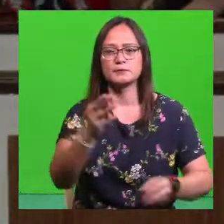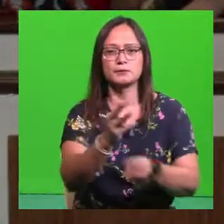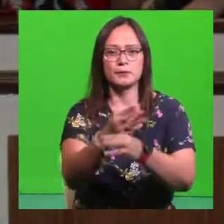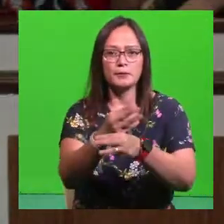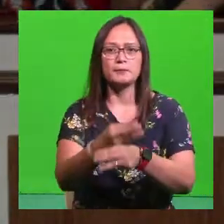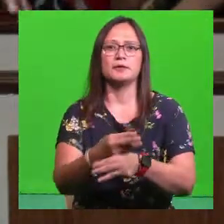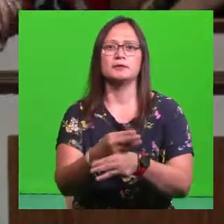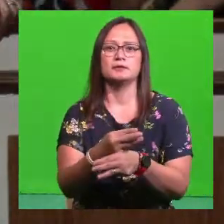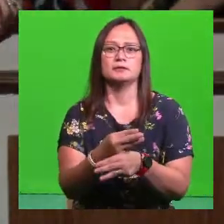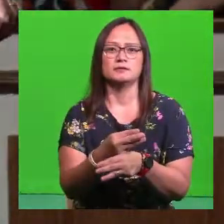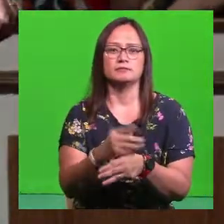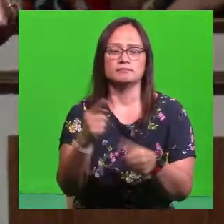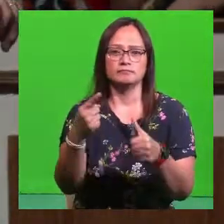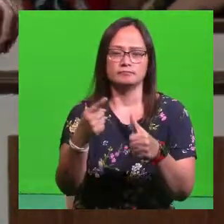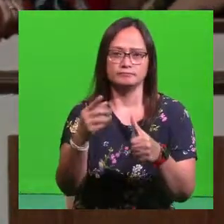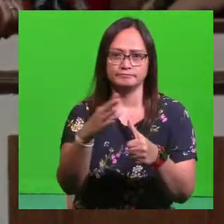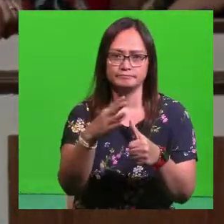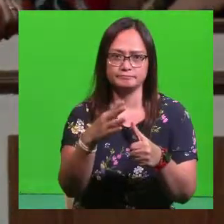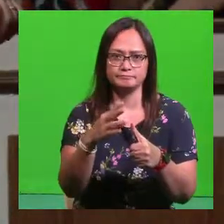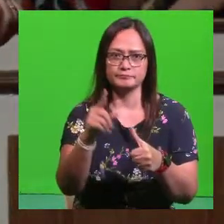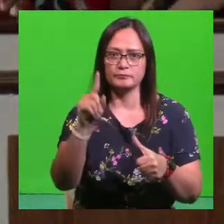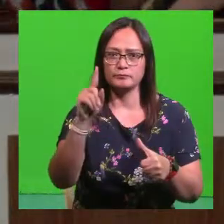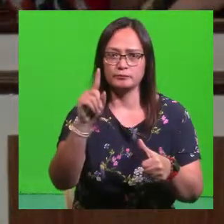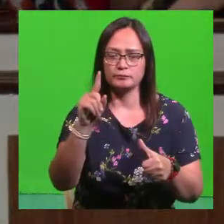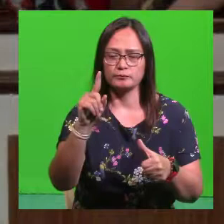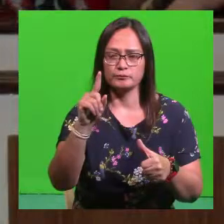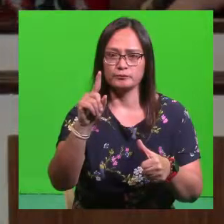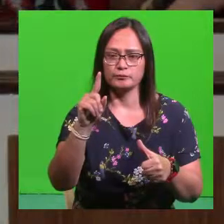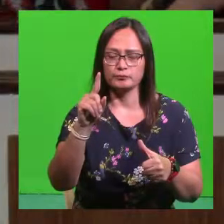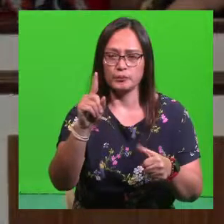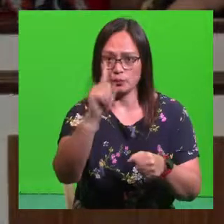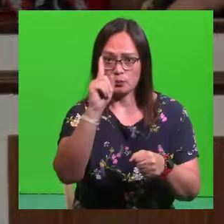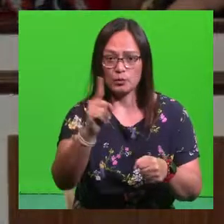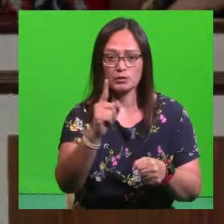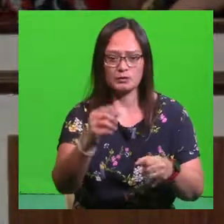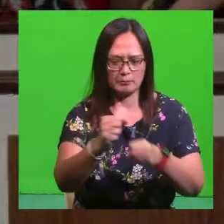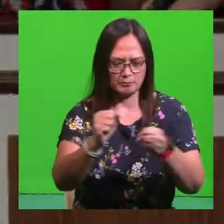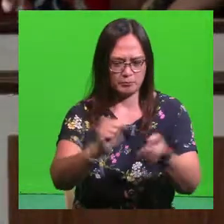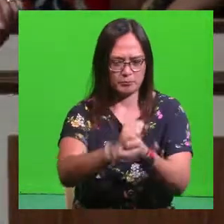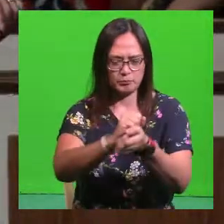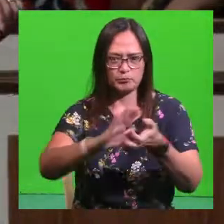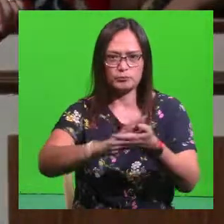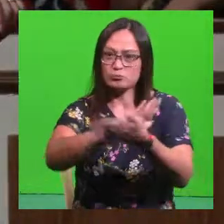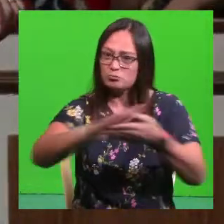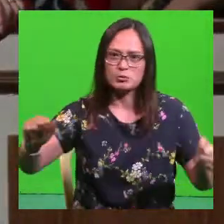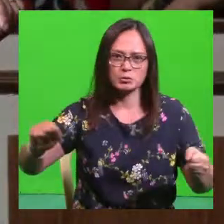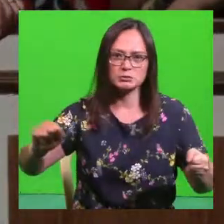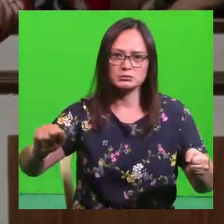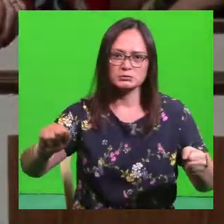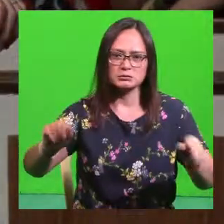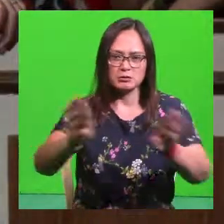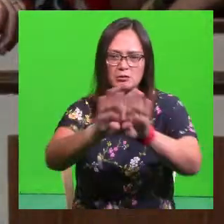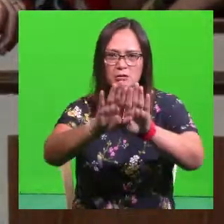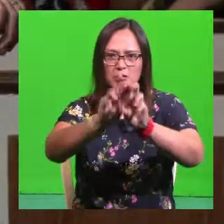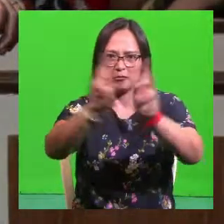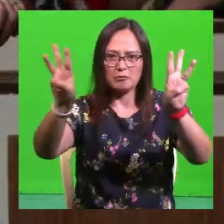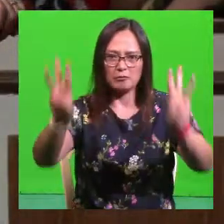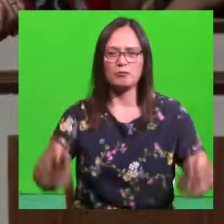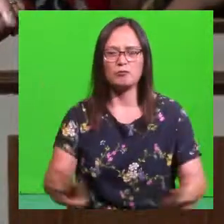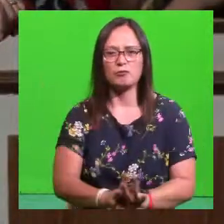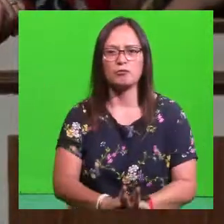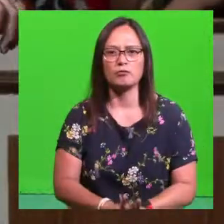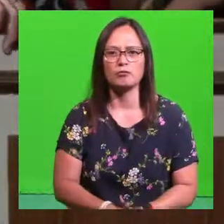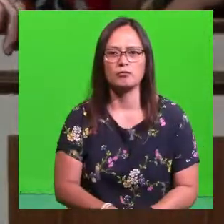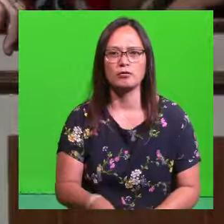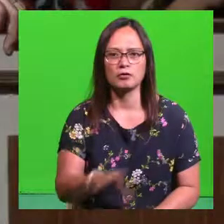down the middle wall of partition between us, having abolished in His flesh the enmity, even the law of commandments